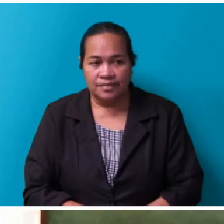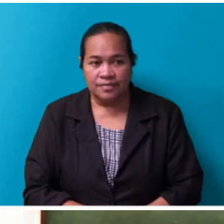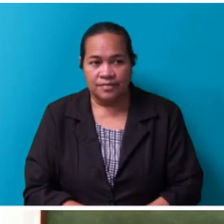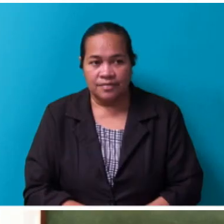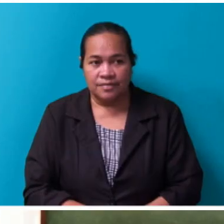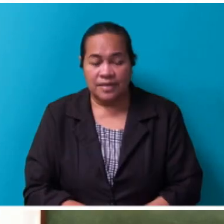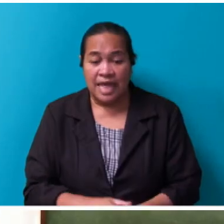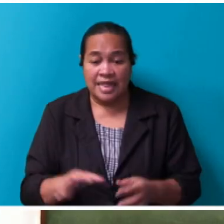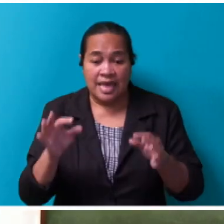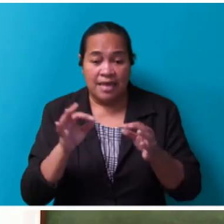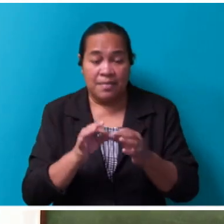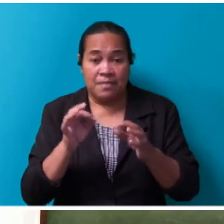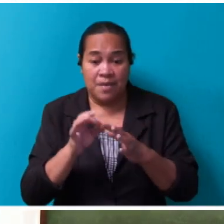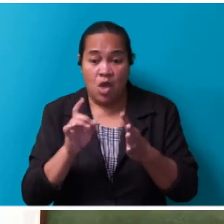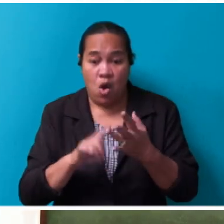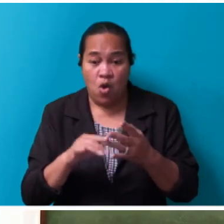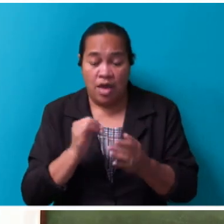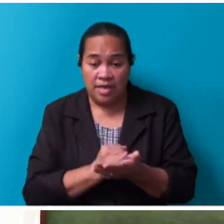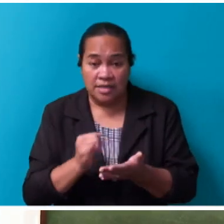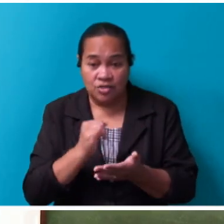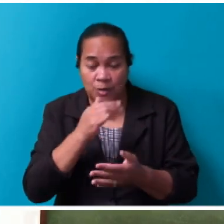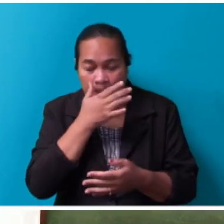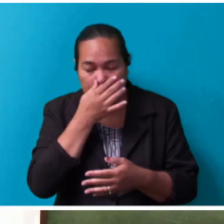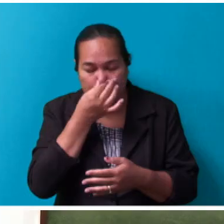the BPO industry, as we call it commonly,